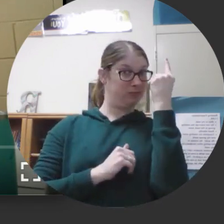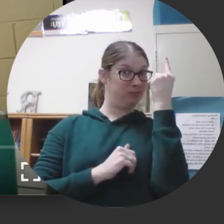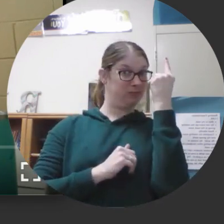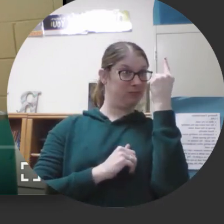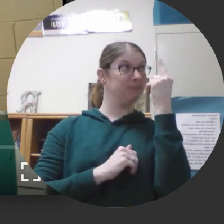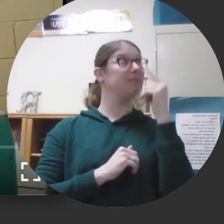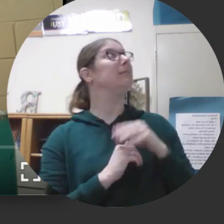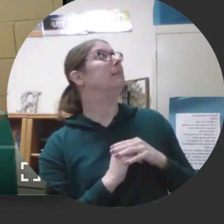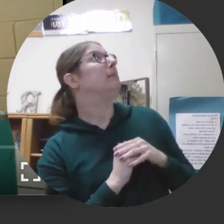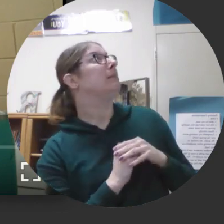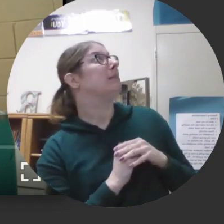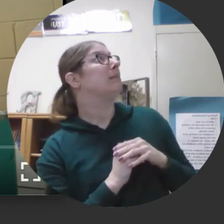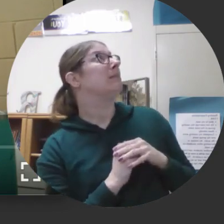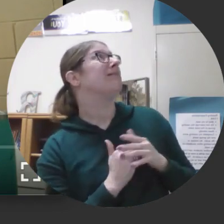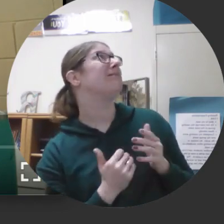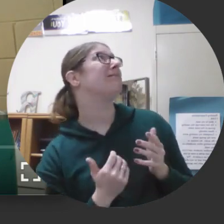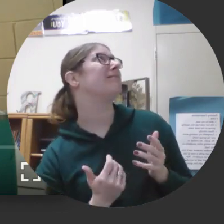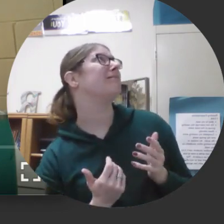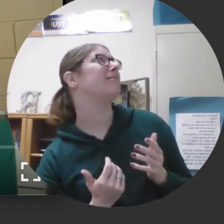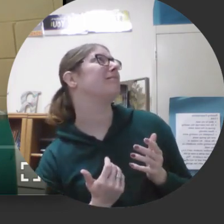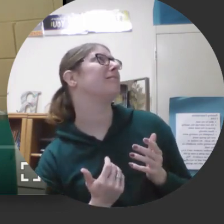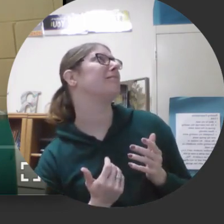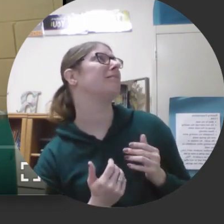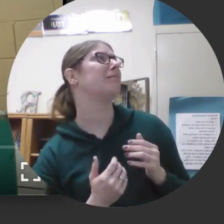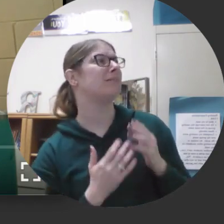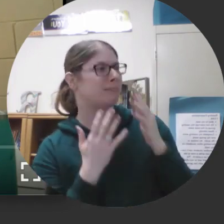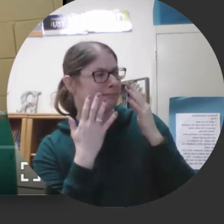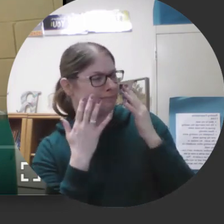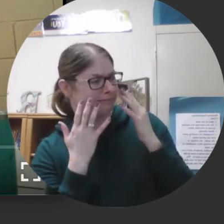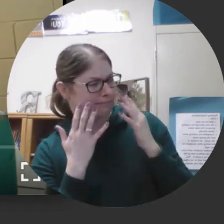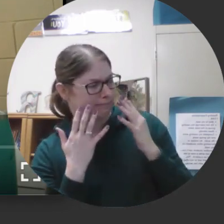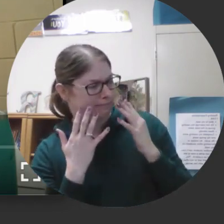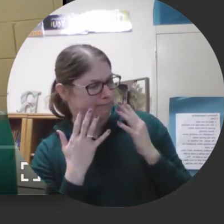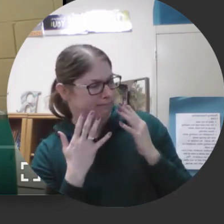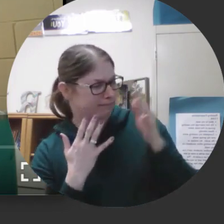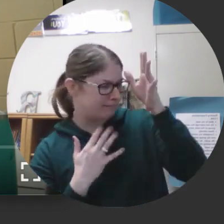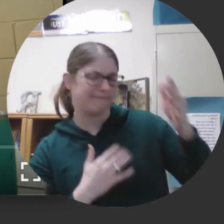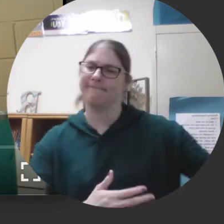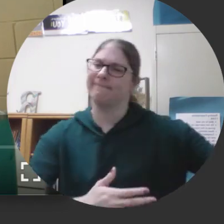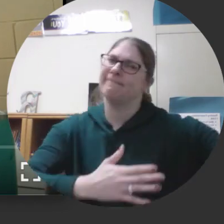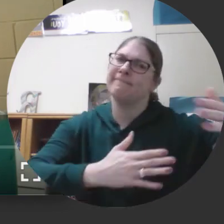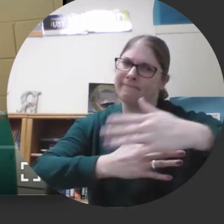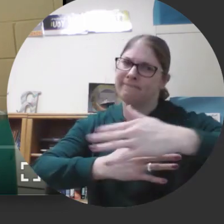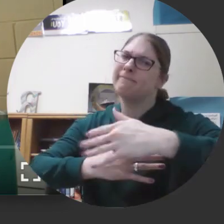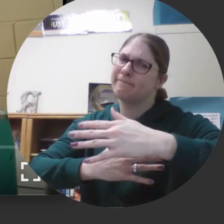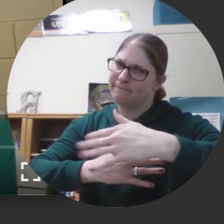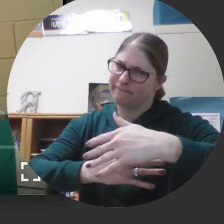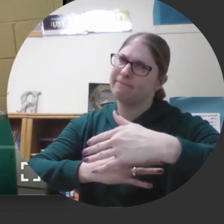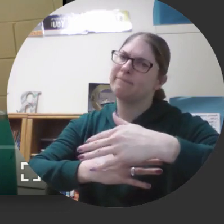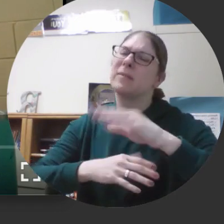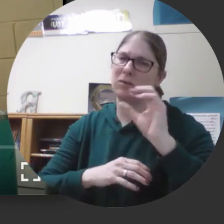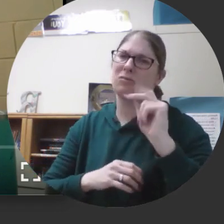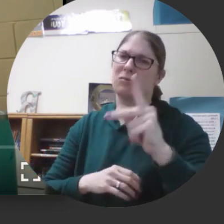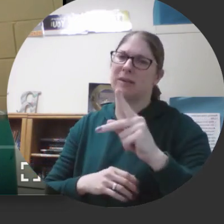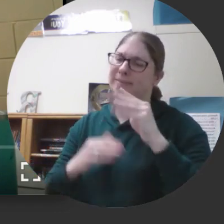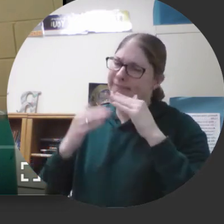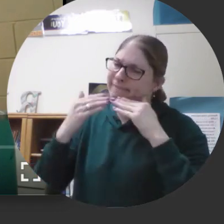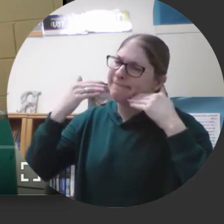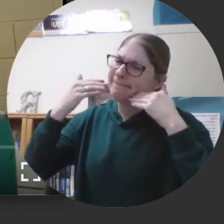Angus looked so woebegone that Grumble put an arm around each of them. "Cheer up," he said. "We'll think of some way to make sure he's all